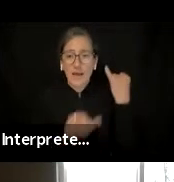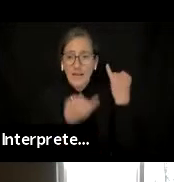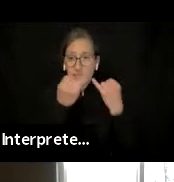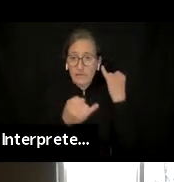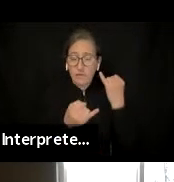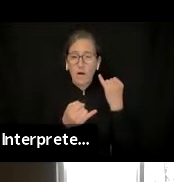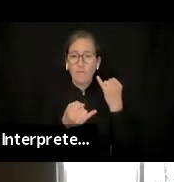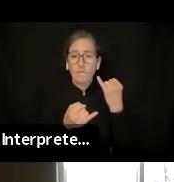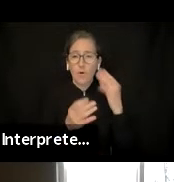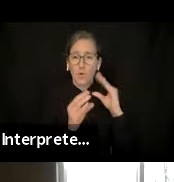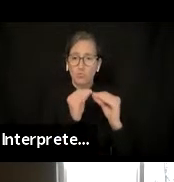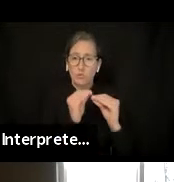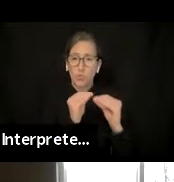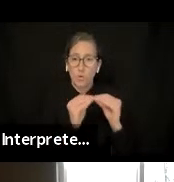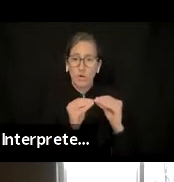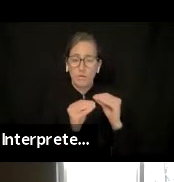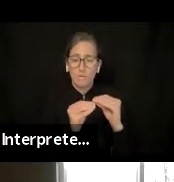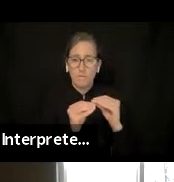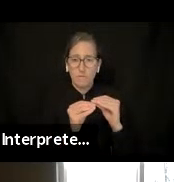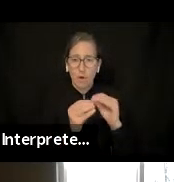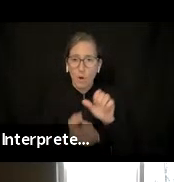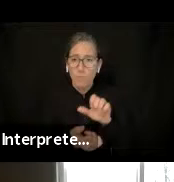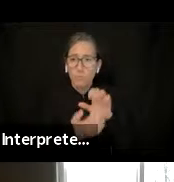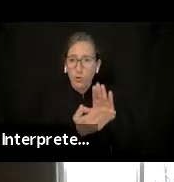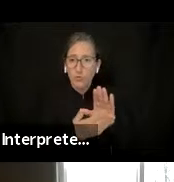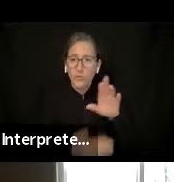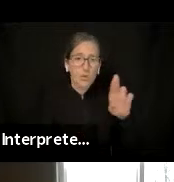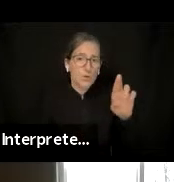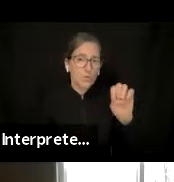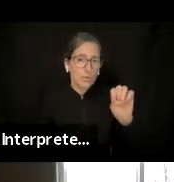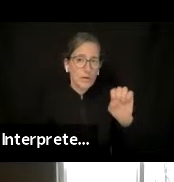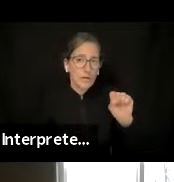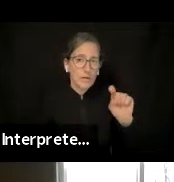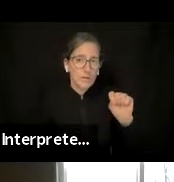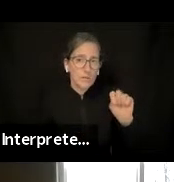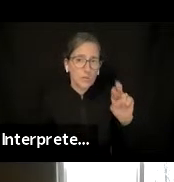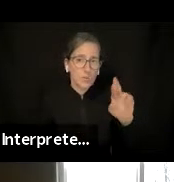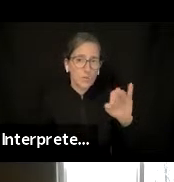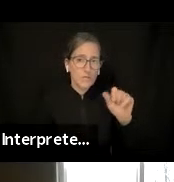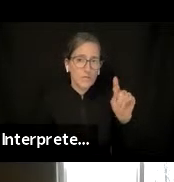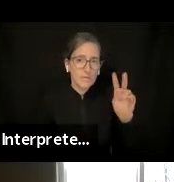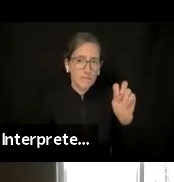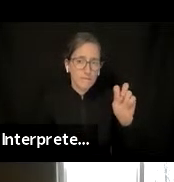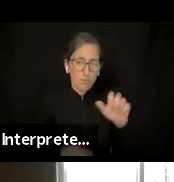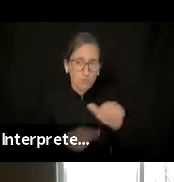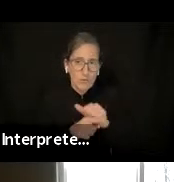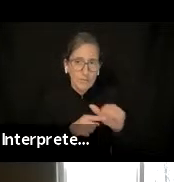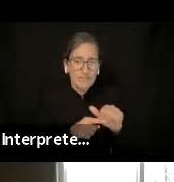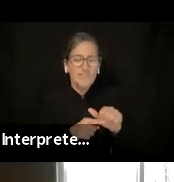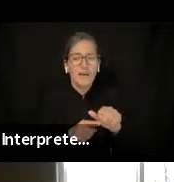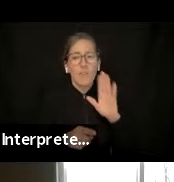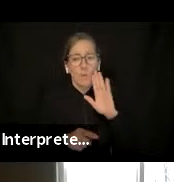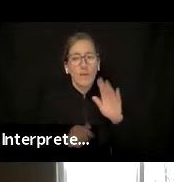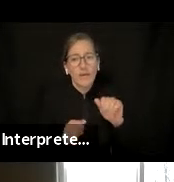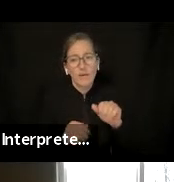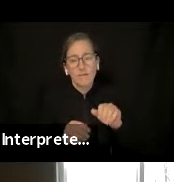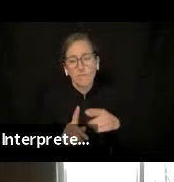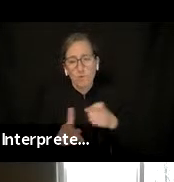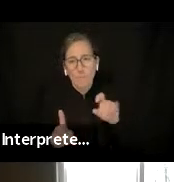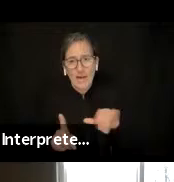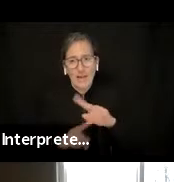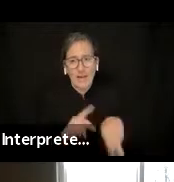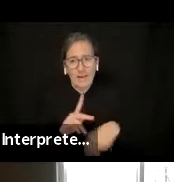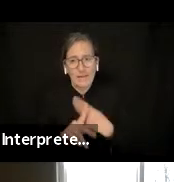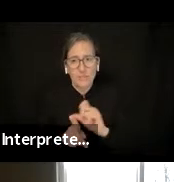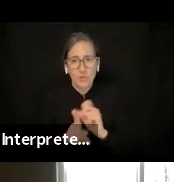practices, you know, that would come from these situations as well. So. Yeah, if you had two parties, let's